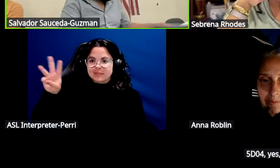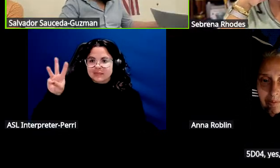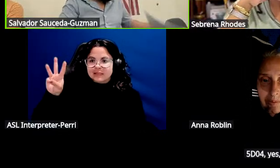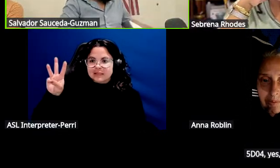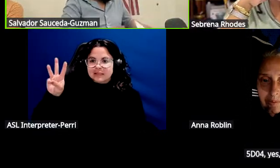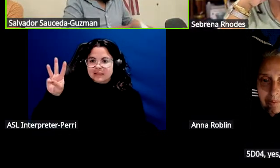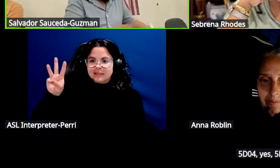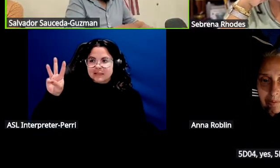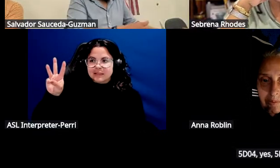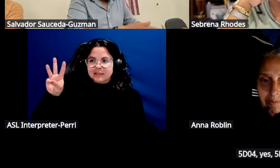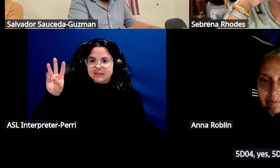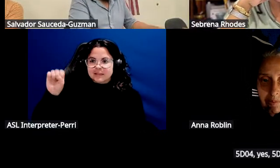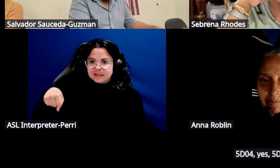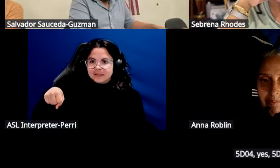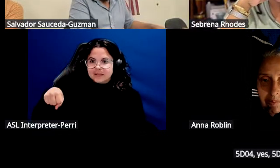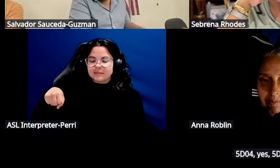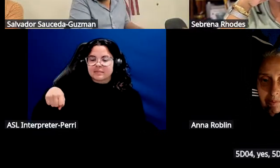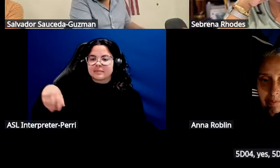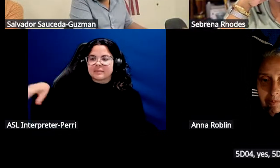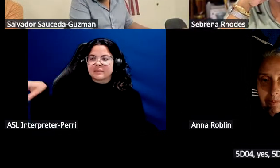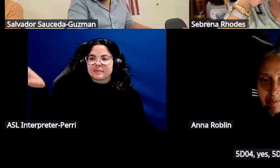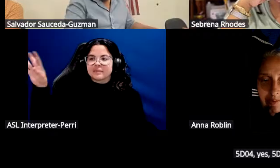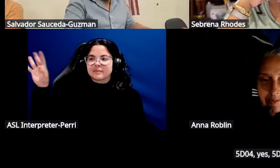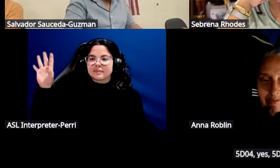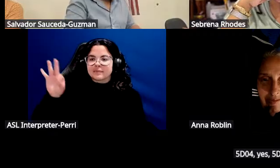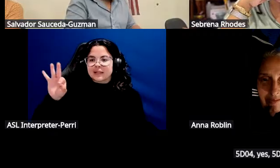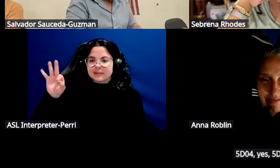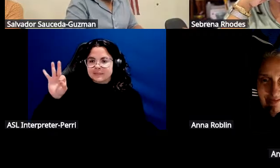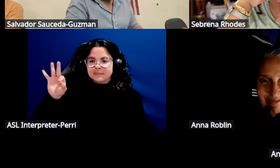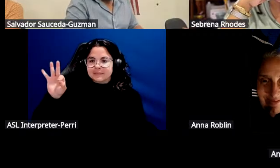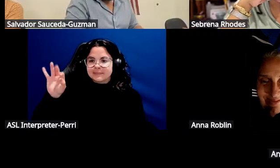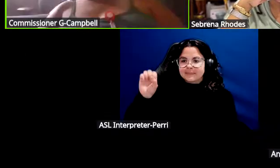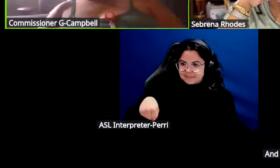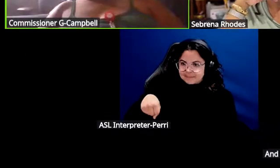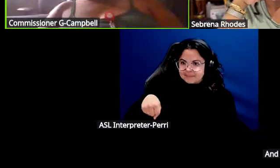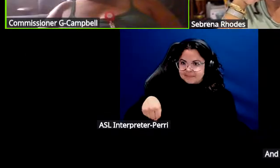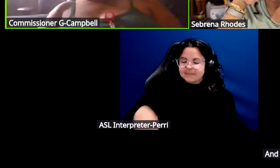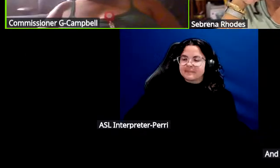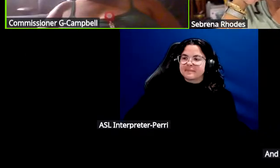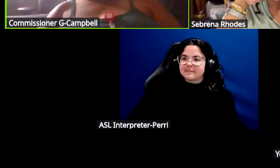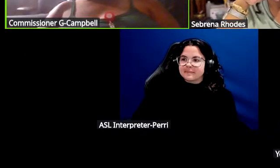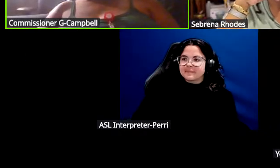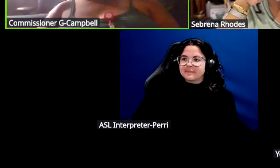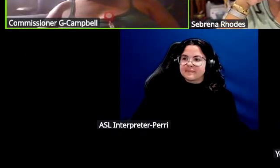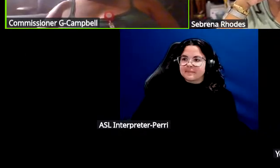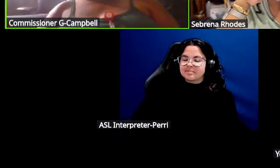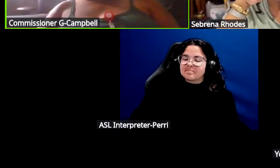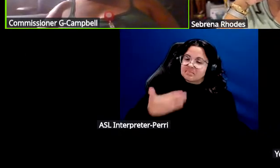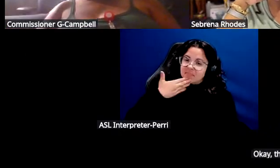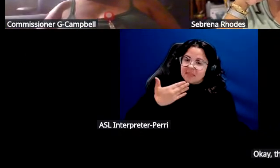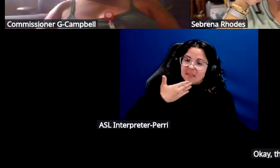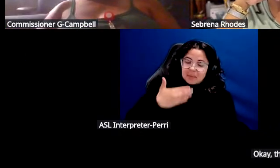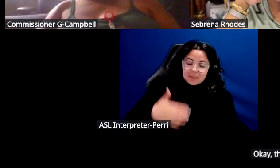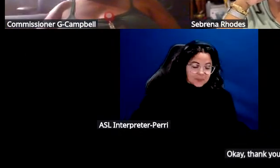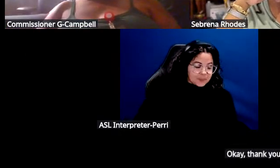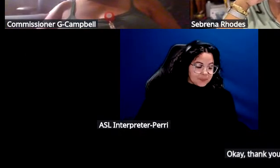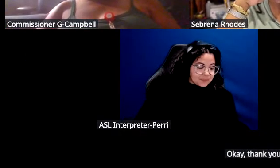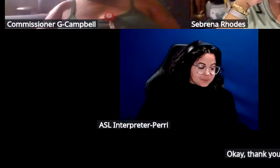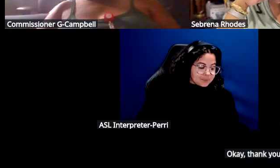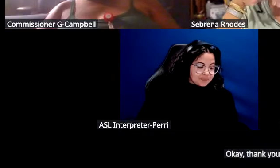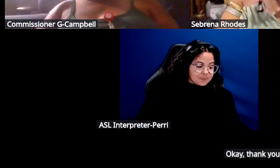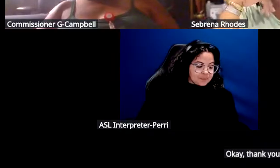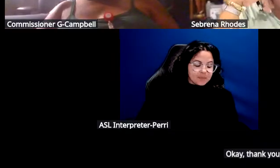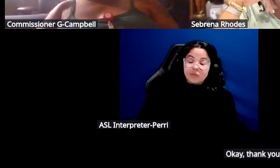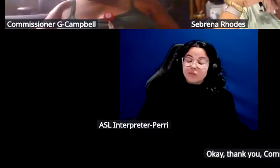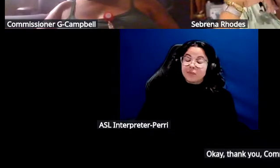5D06, Yes. and 5D09. Yes. Okay, thank you, commissioners. Thank you.